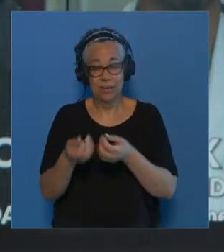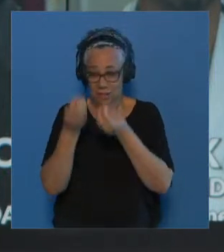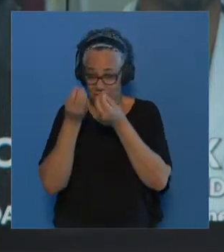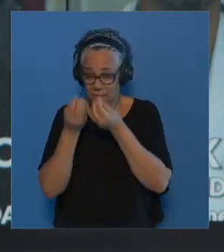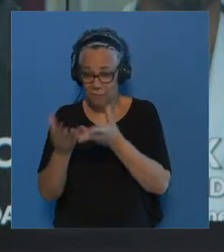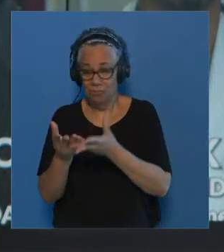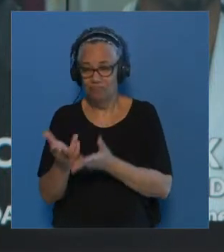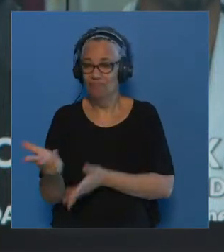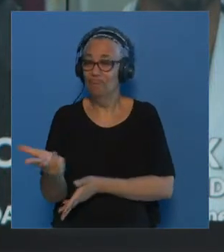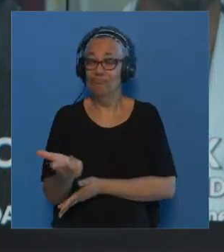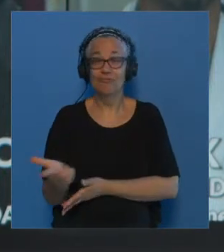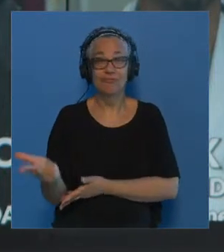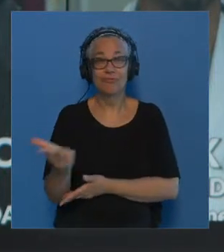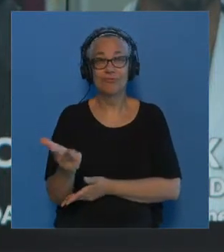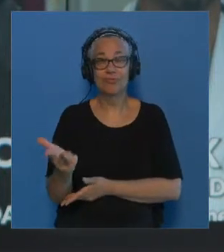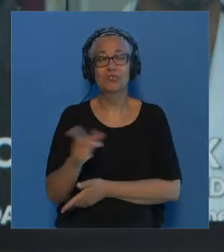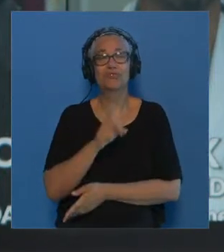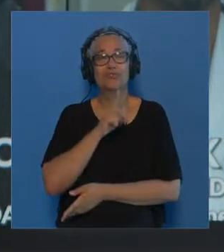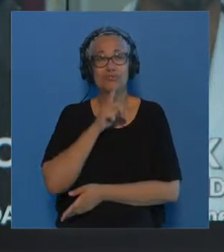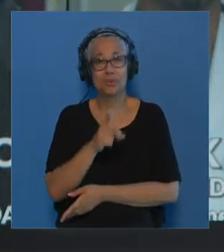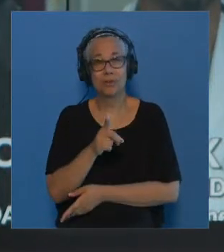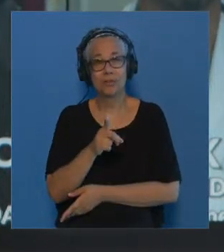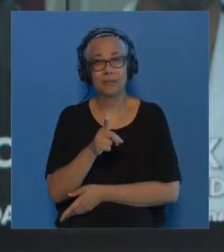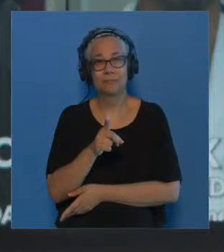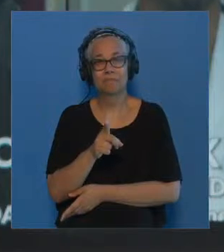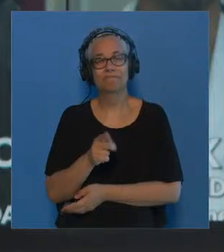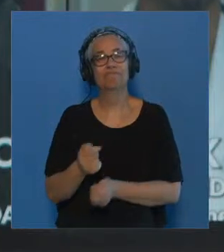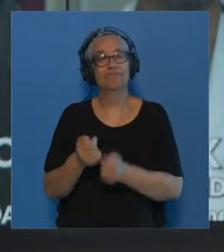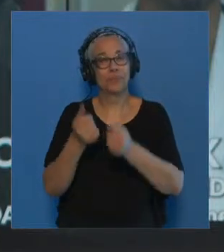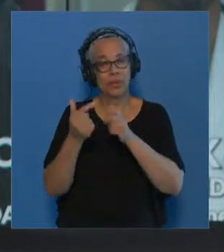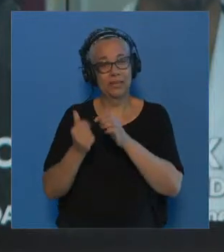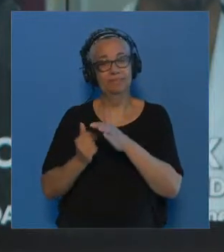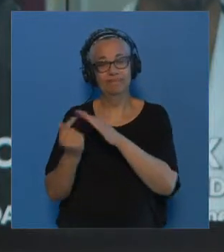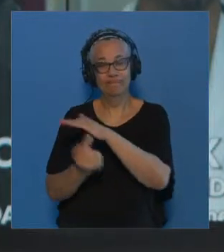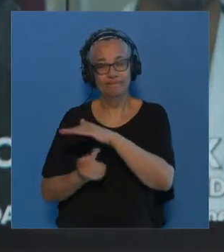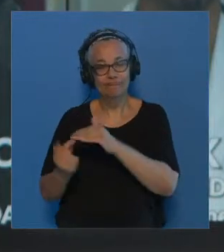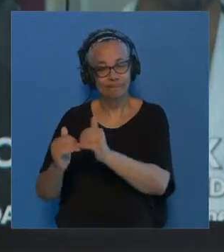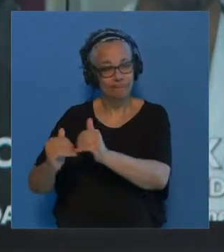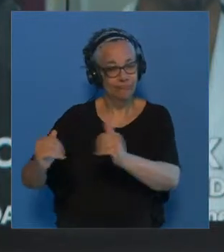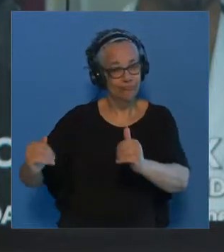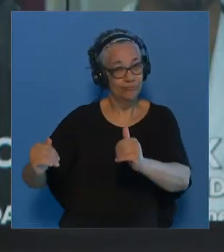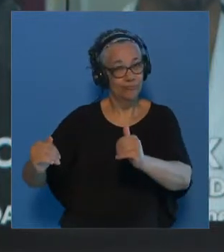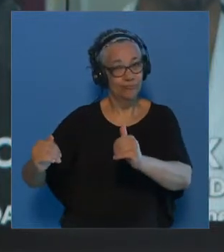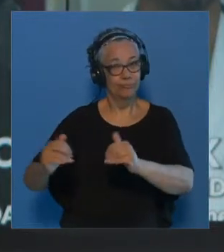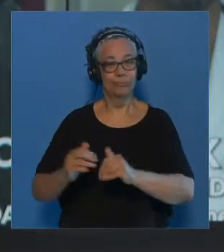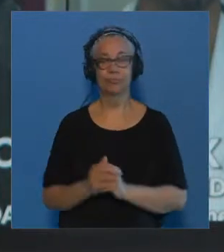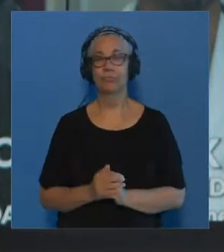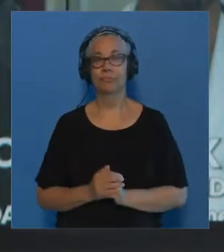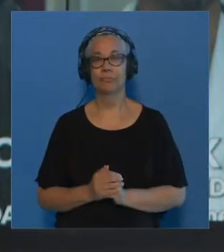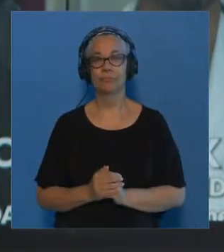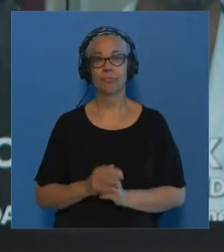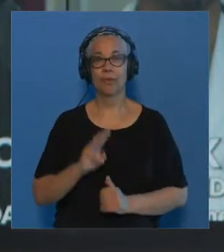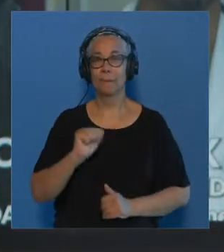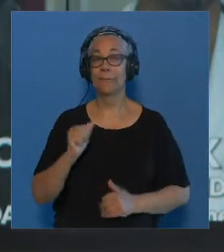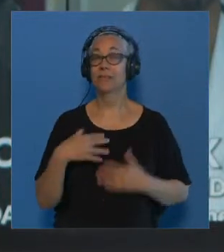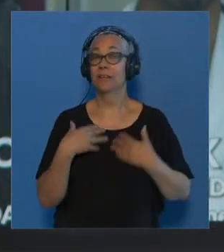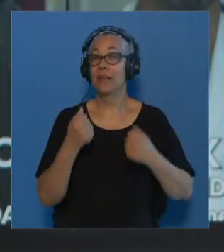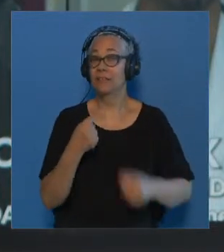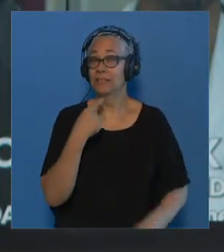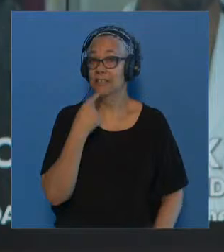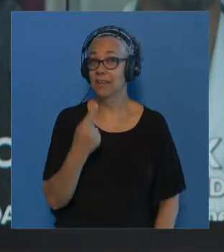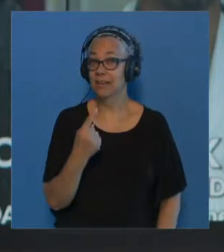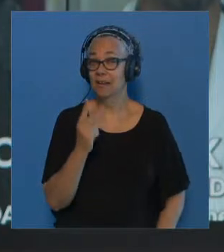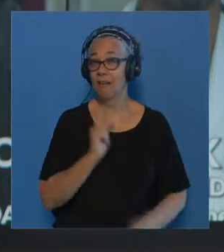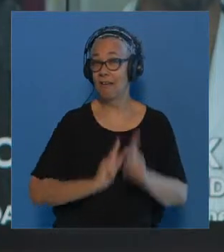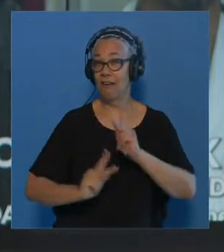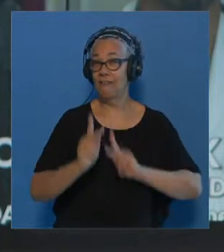who are confirmed positive to ensure that they are quickly isolated. As the Minister of Health has made very clear that a